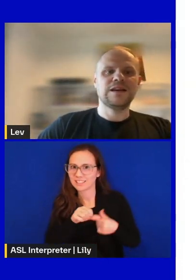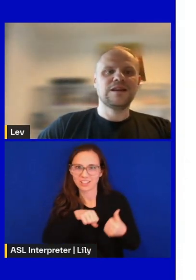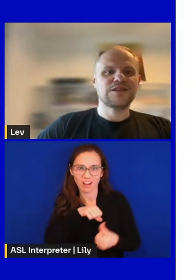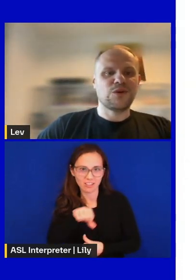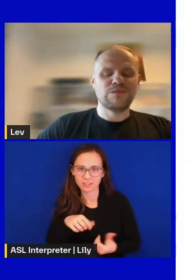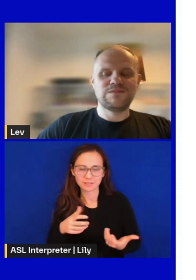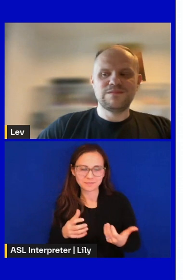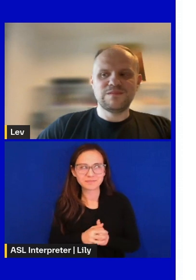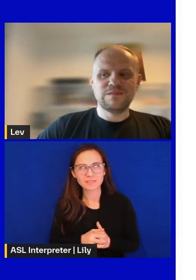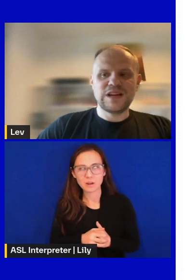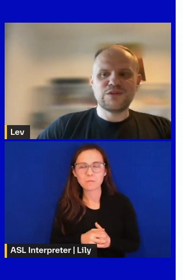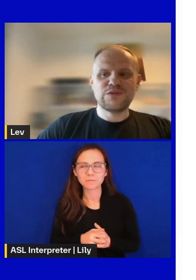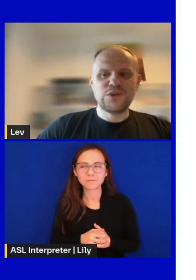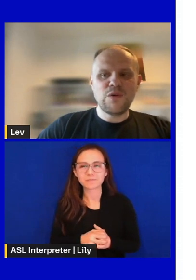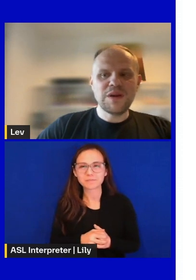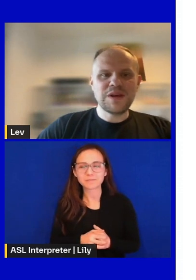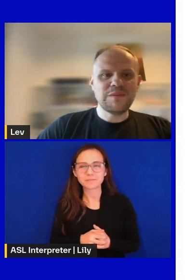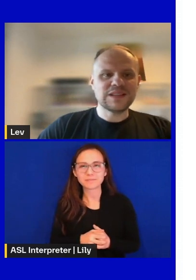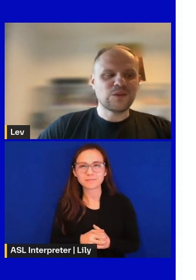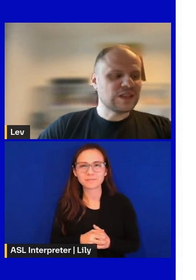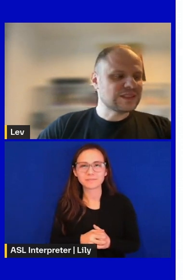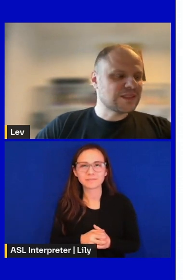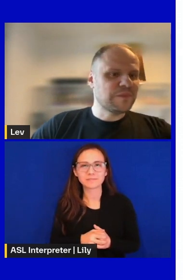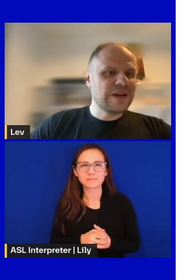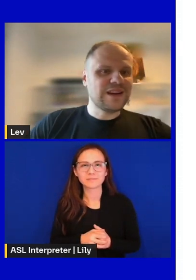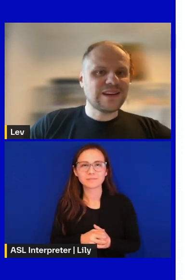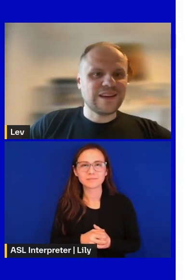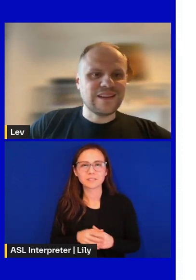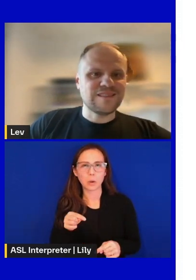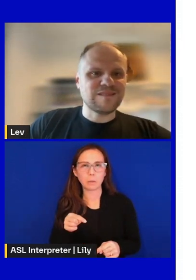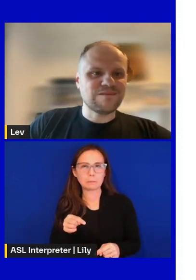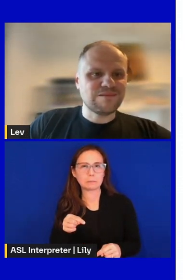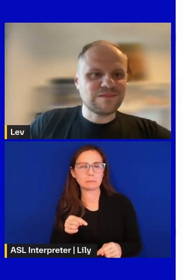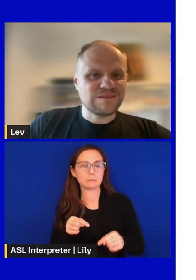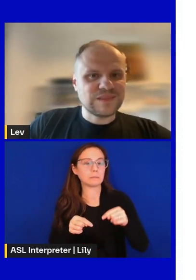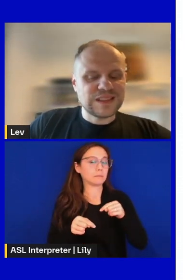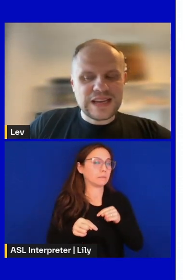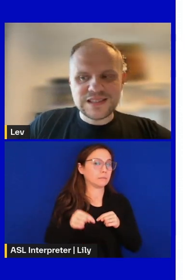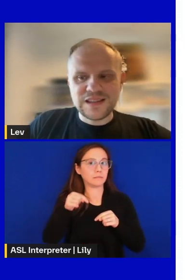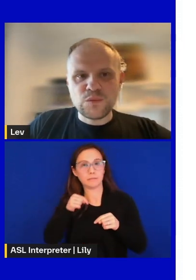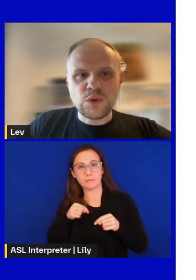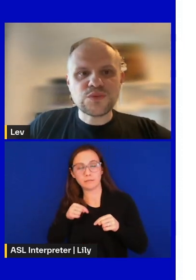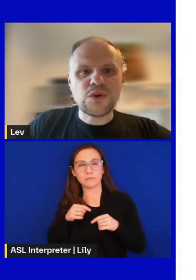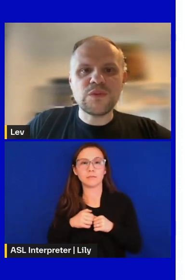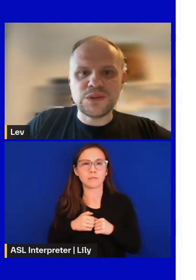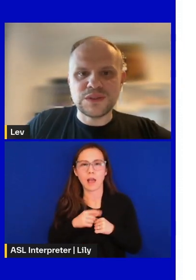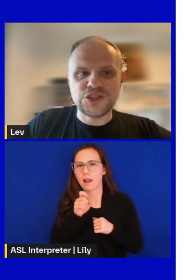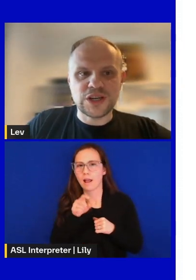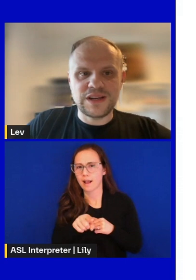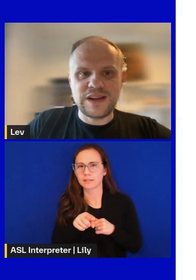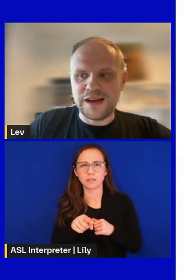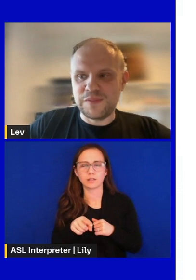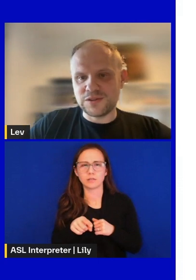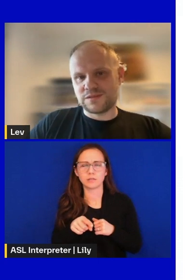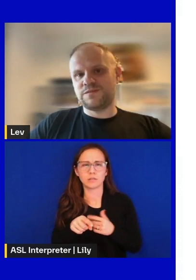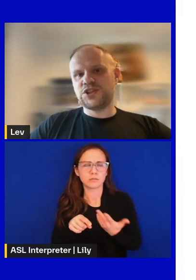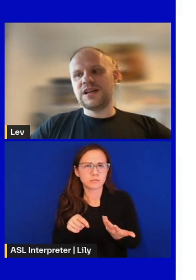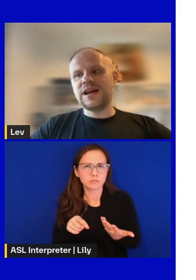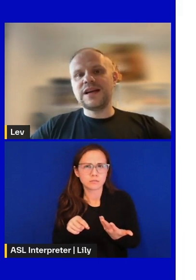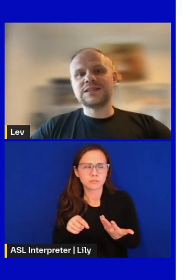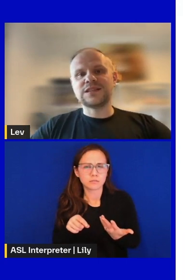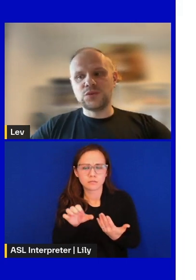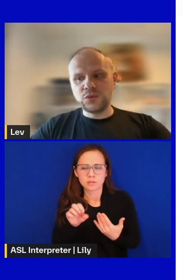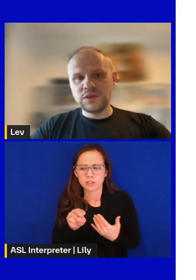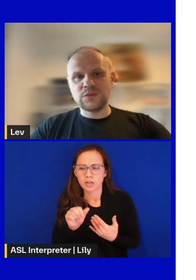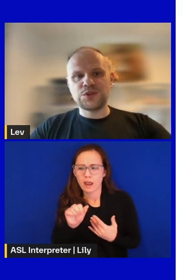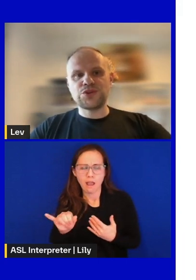So kind of going maybe one step back and asking what's wrong with using GenAI, because